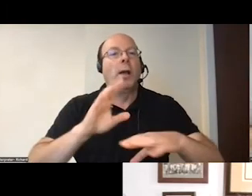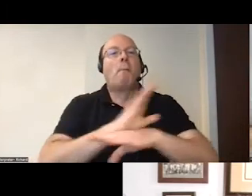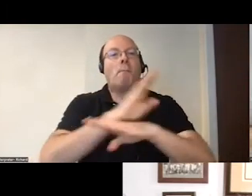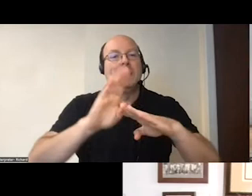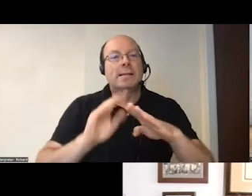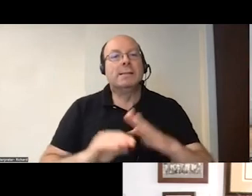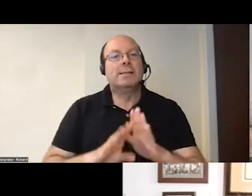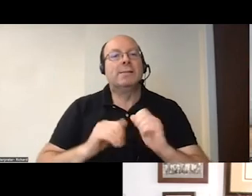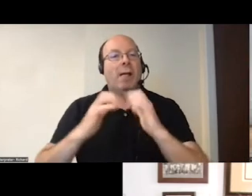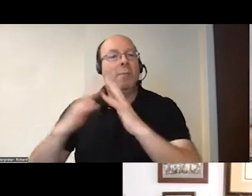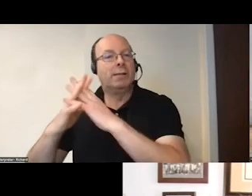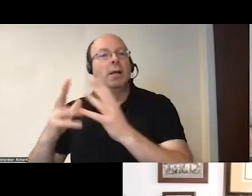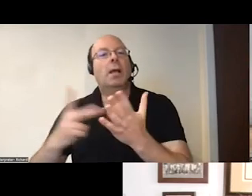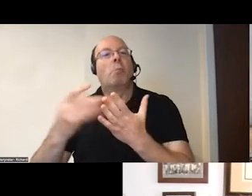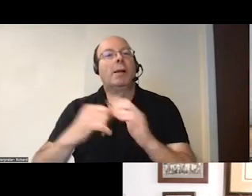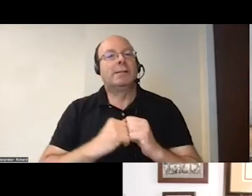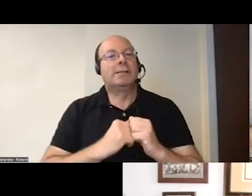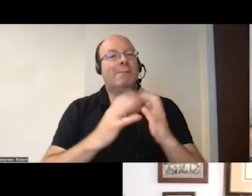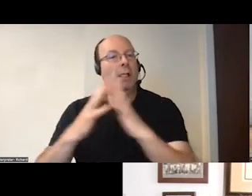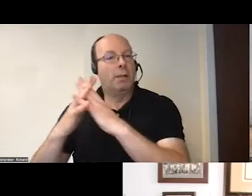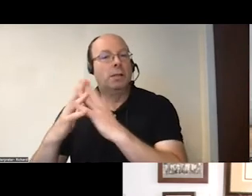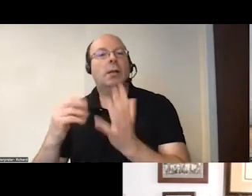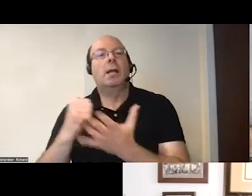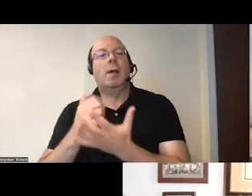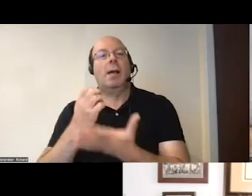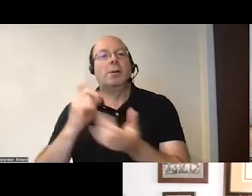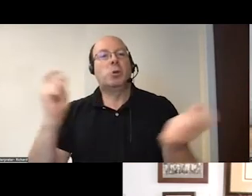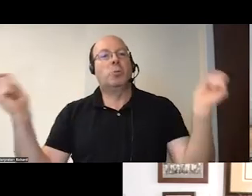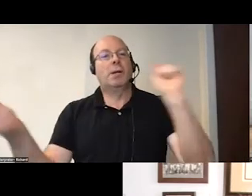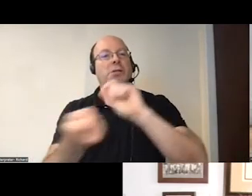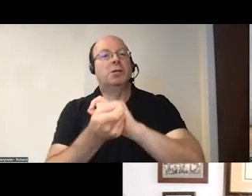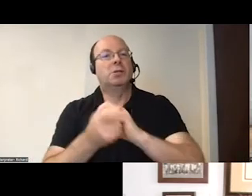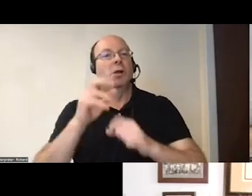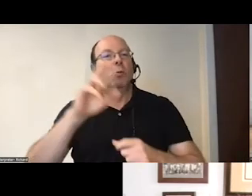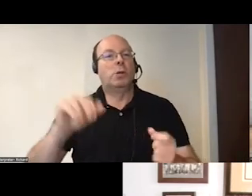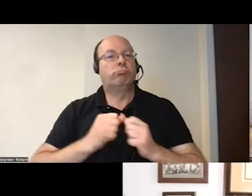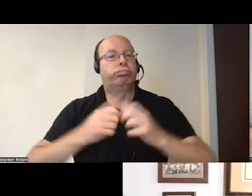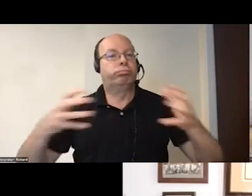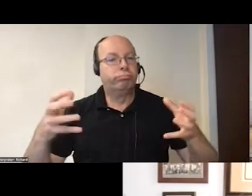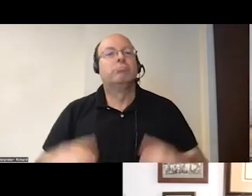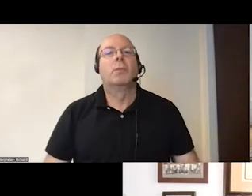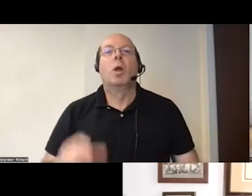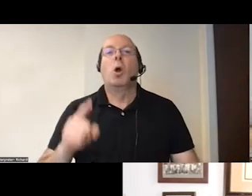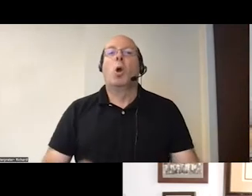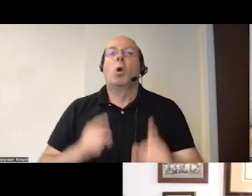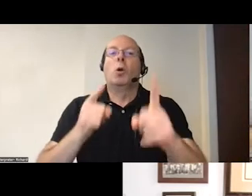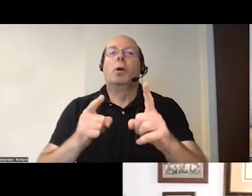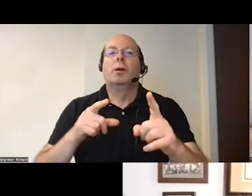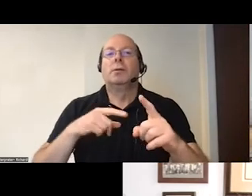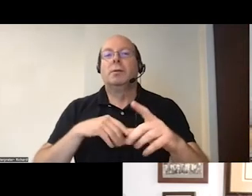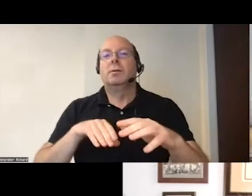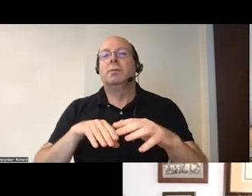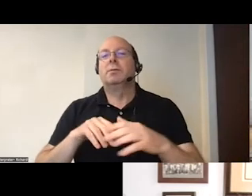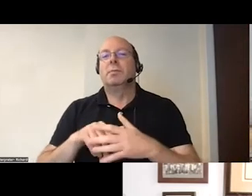development, and project development activities that helped launch the economic transformation of the City of Rochester. Her continued commitment to the transformation